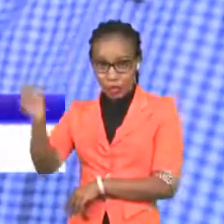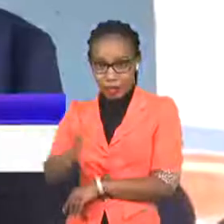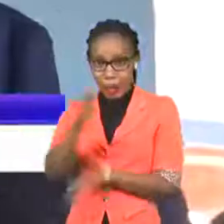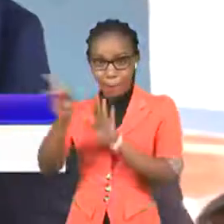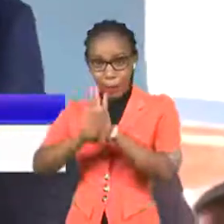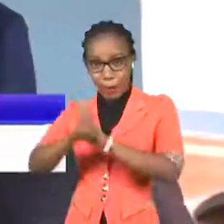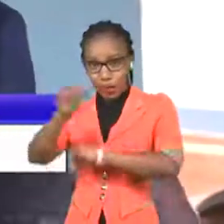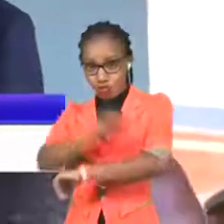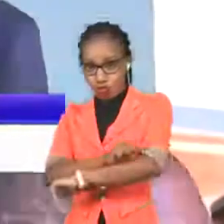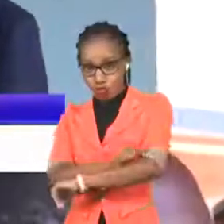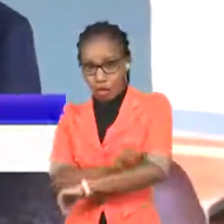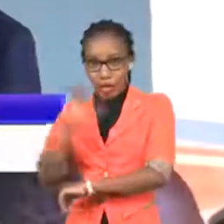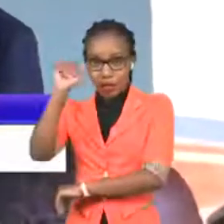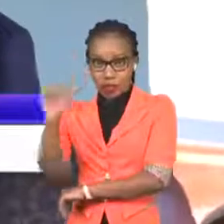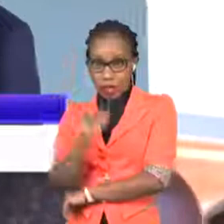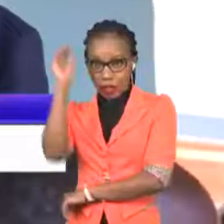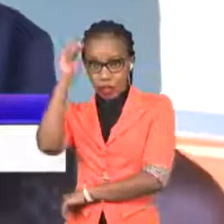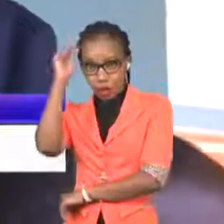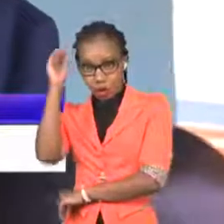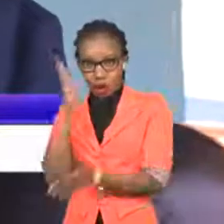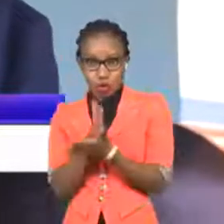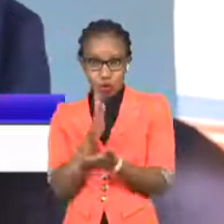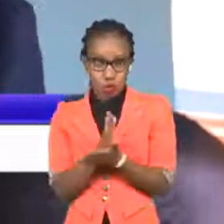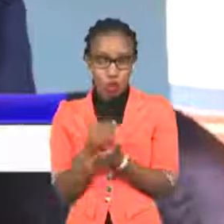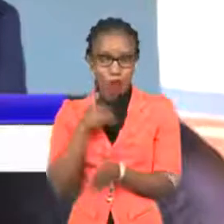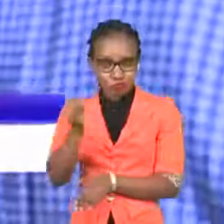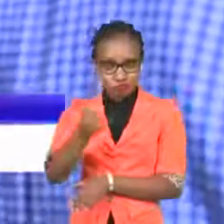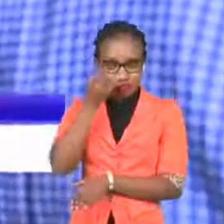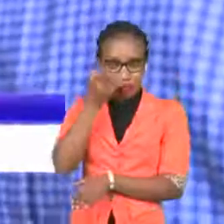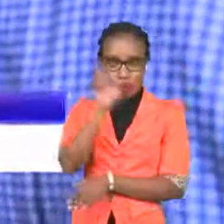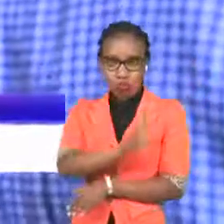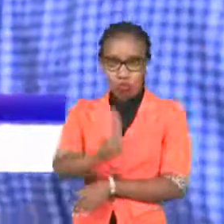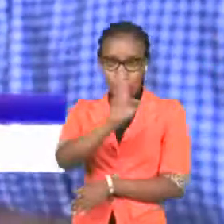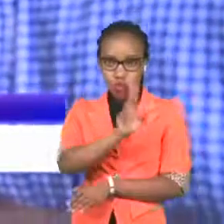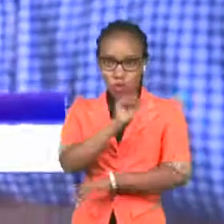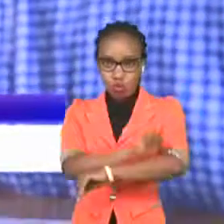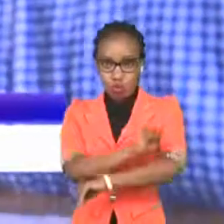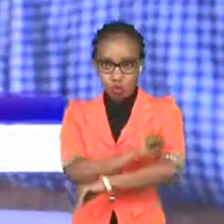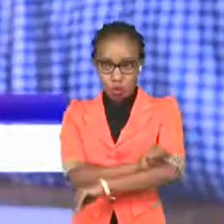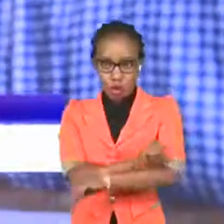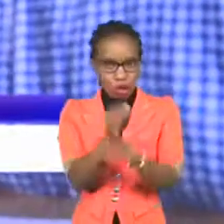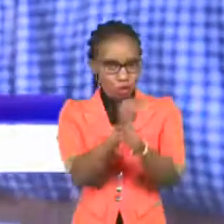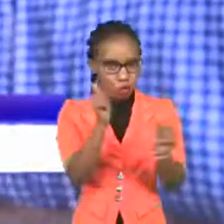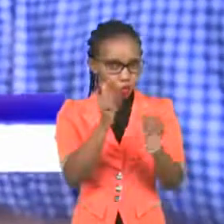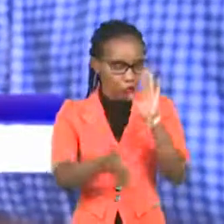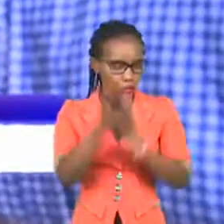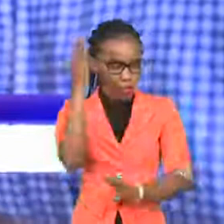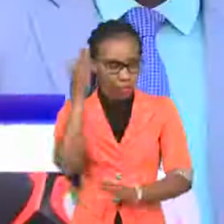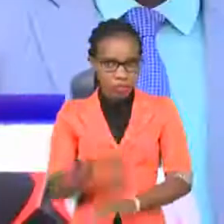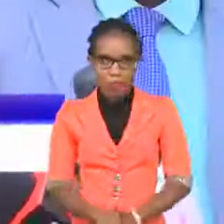Nairobi, Magoha has said that there is an increase of drug and substance abuse in schools and have to be addressed with utmost